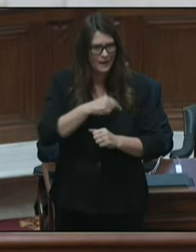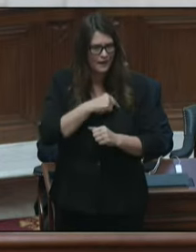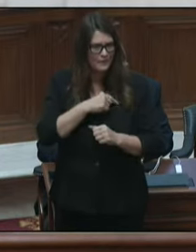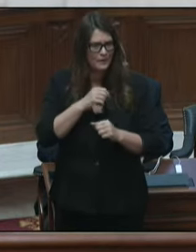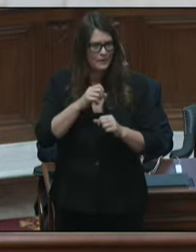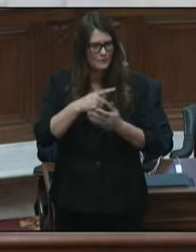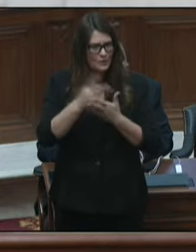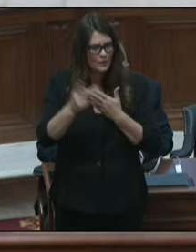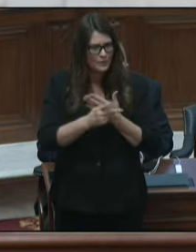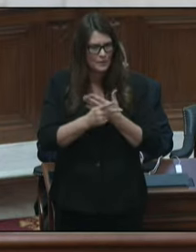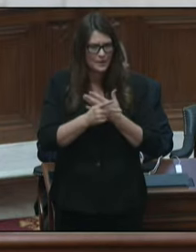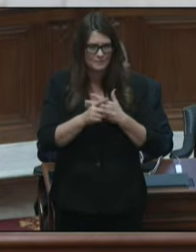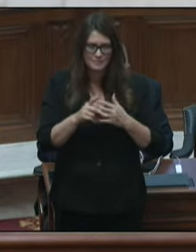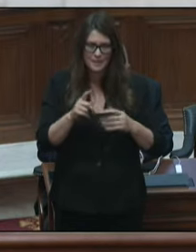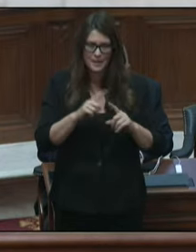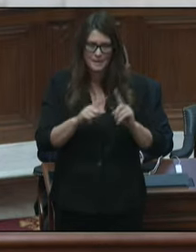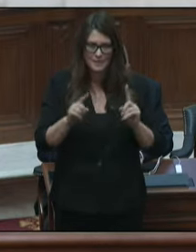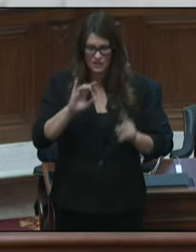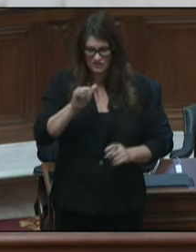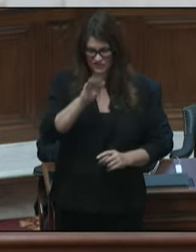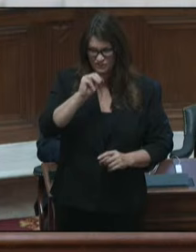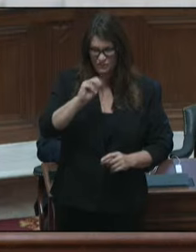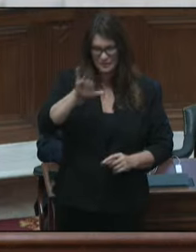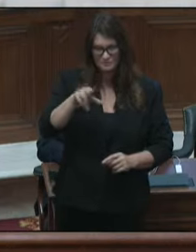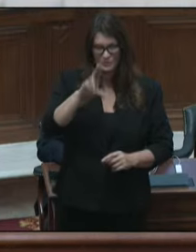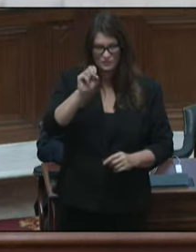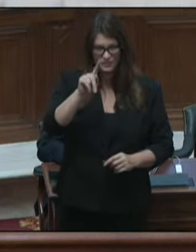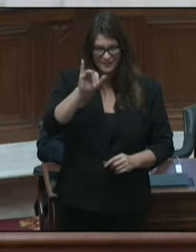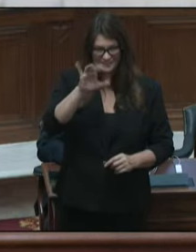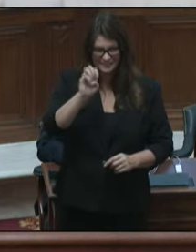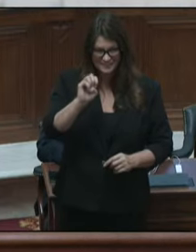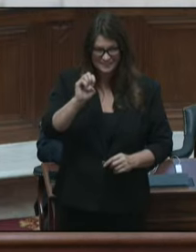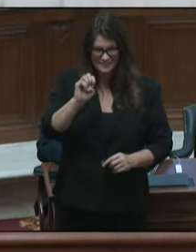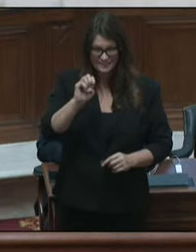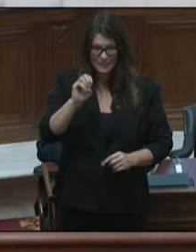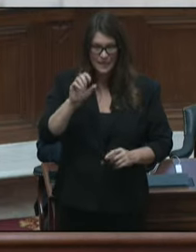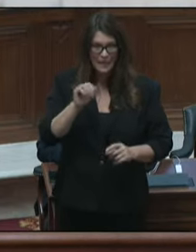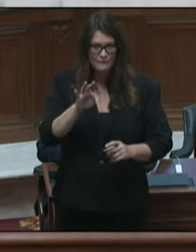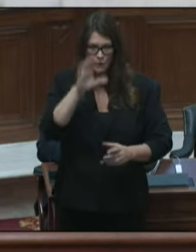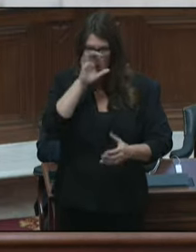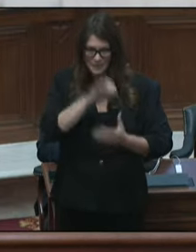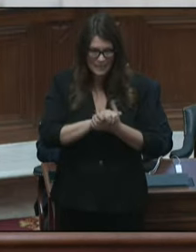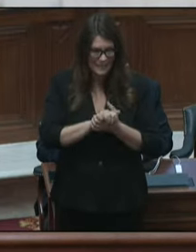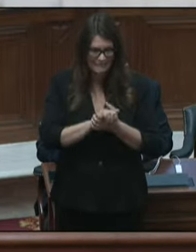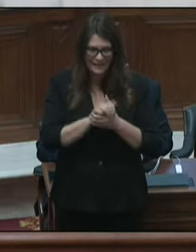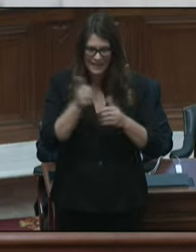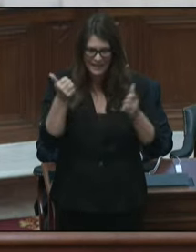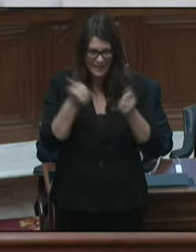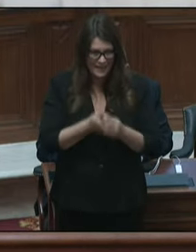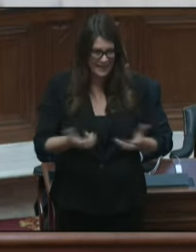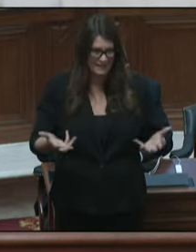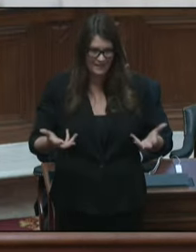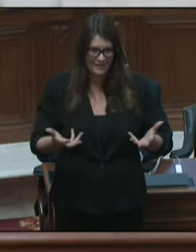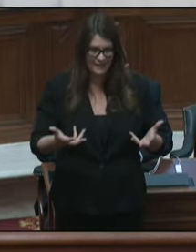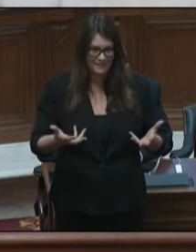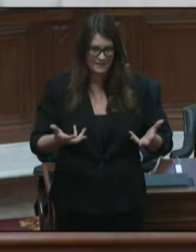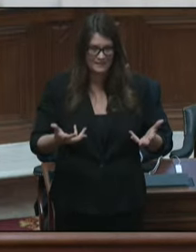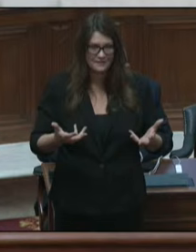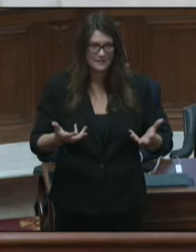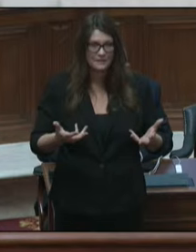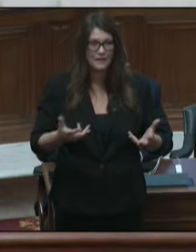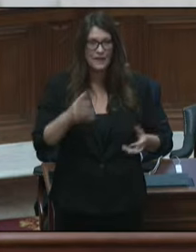you can put it in the bank, Jim Justice, if you believe anything he tells you in the world, you better believe